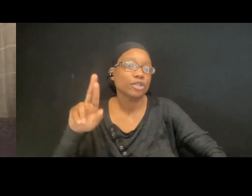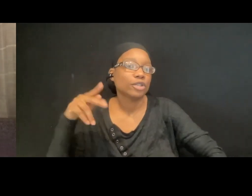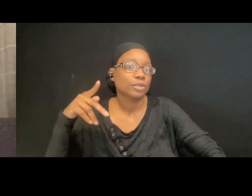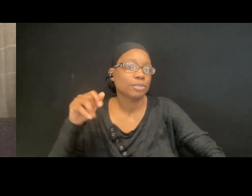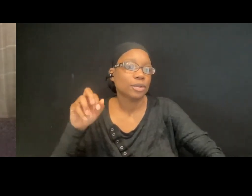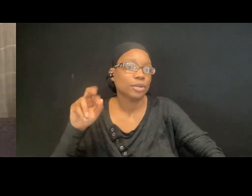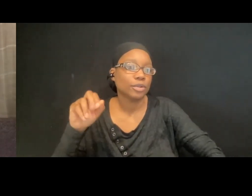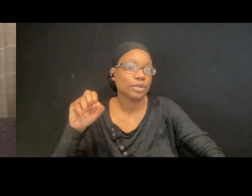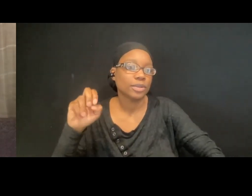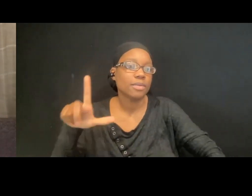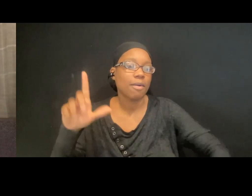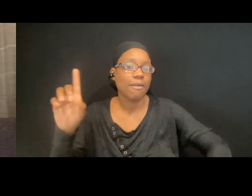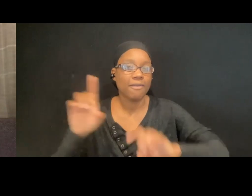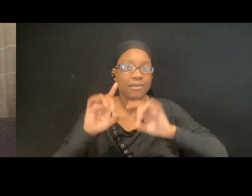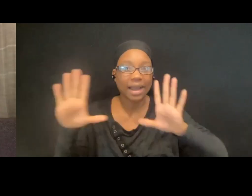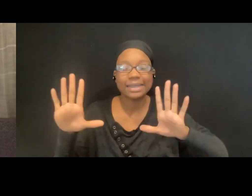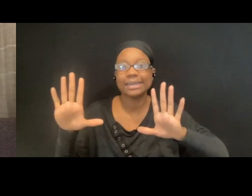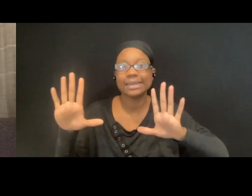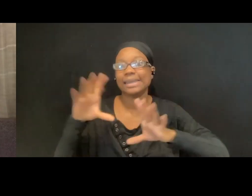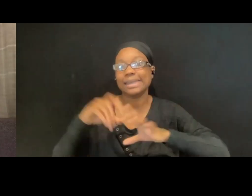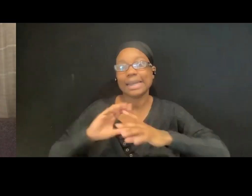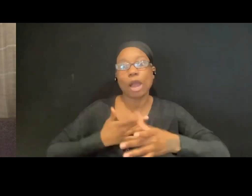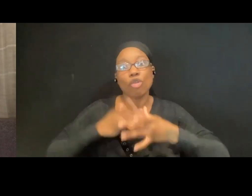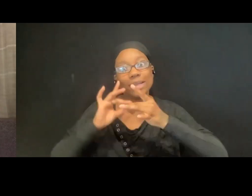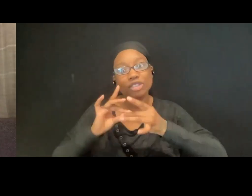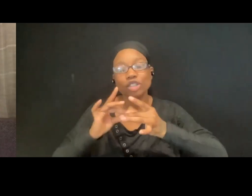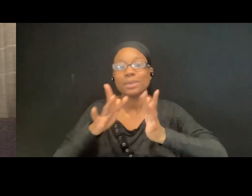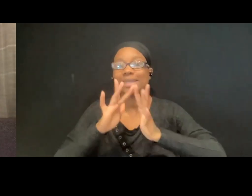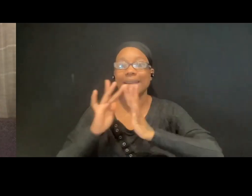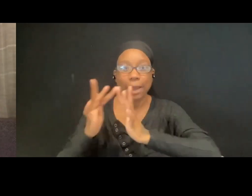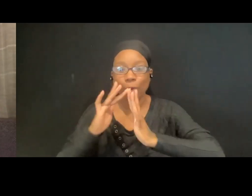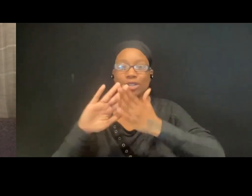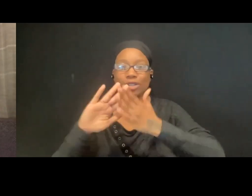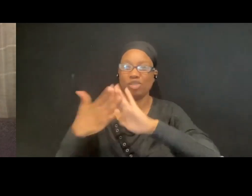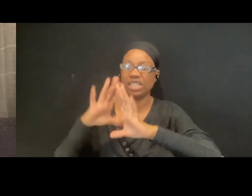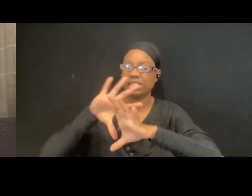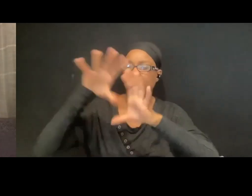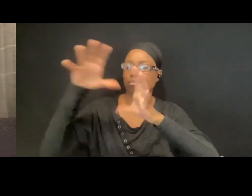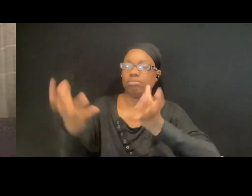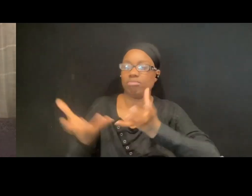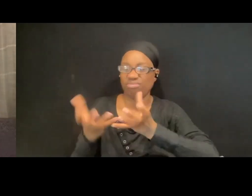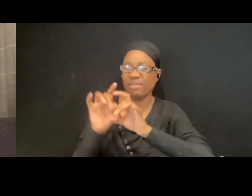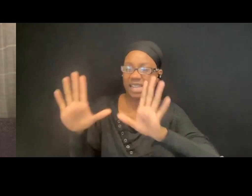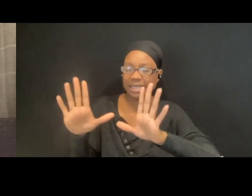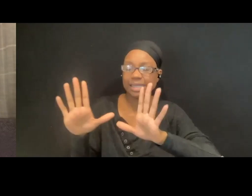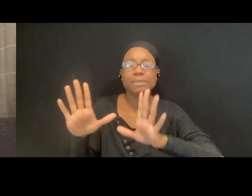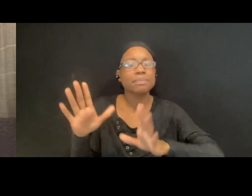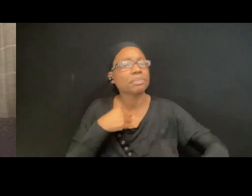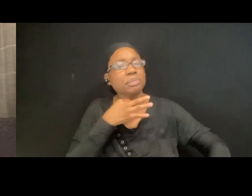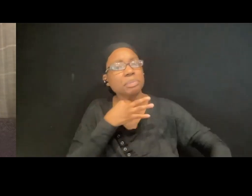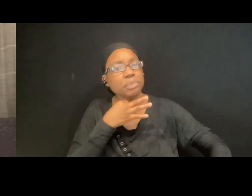the relationships in our networks and communities. So I wanted to know, if you want to reflect a little bit